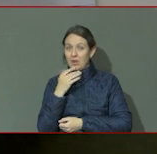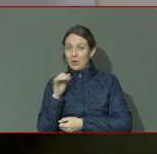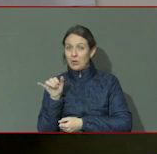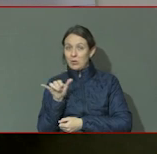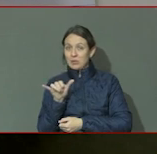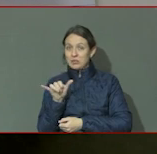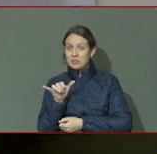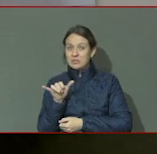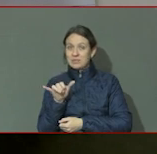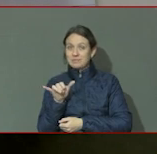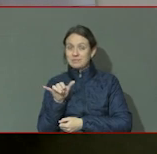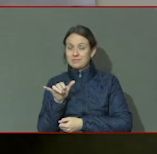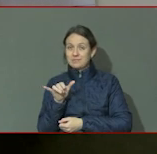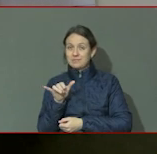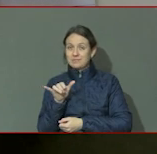the direction